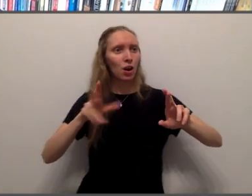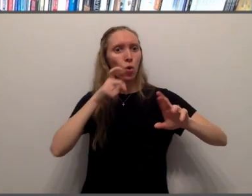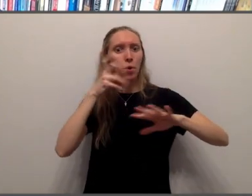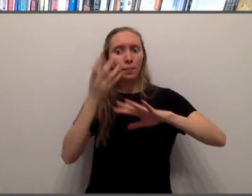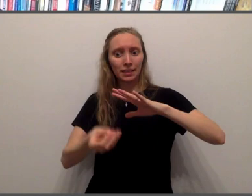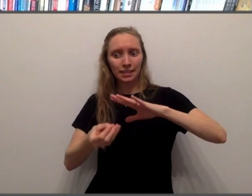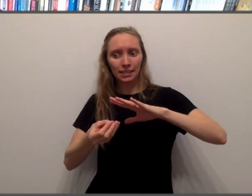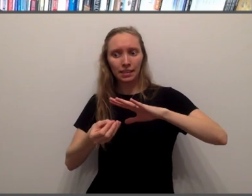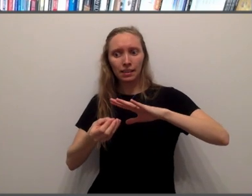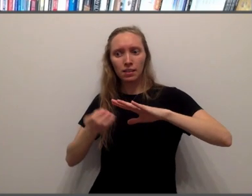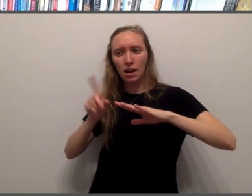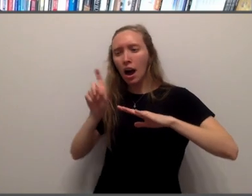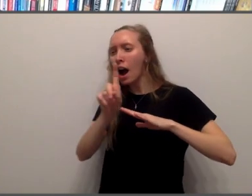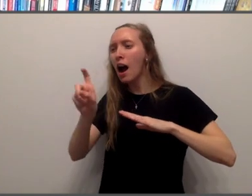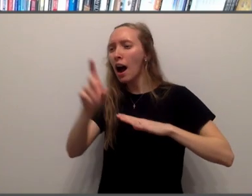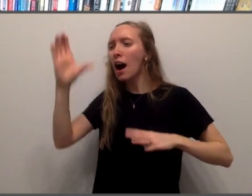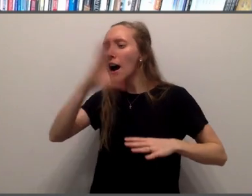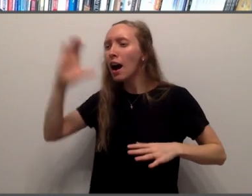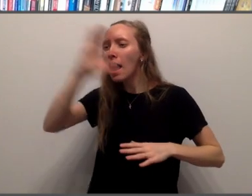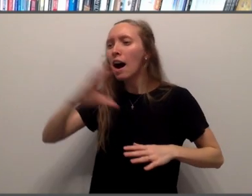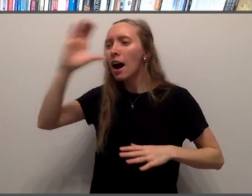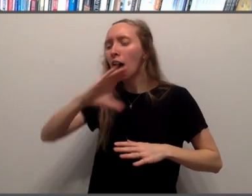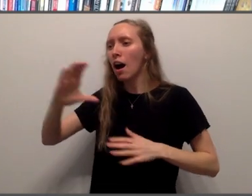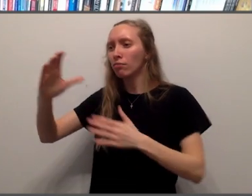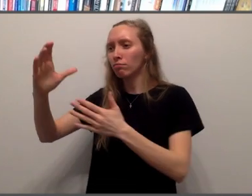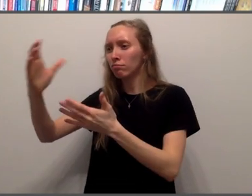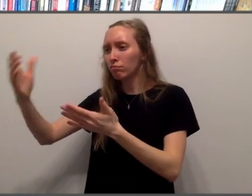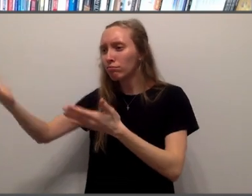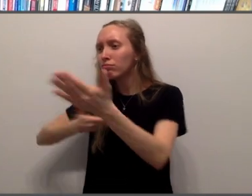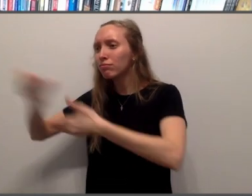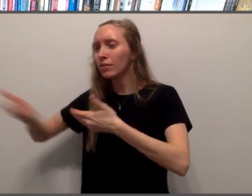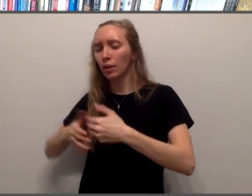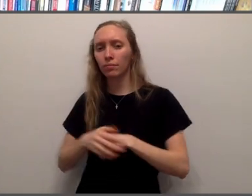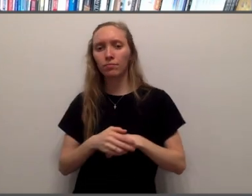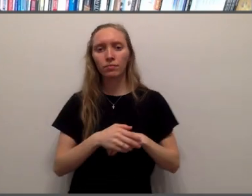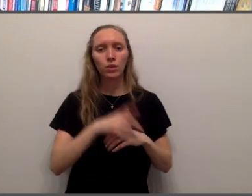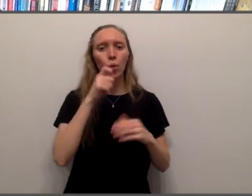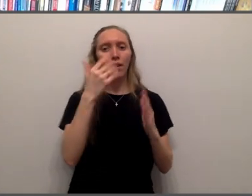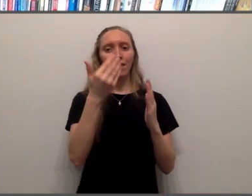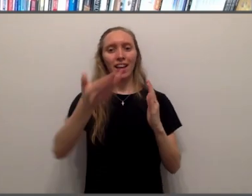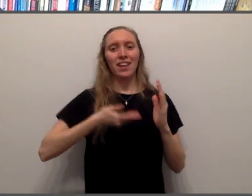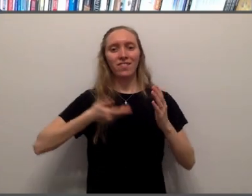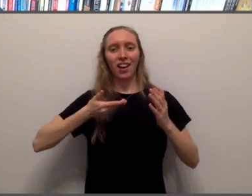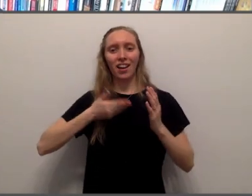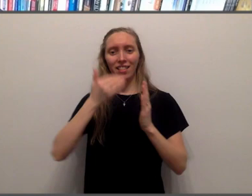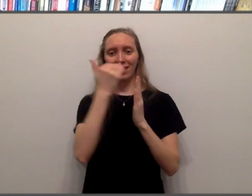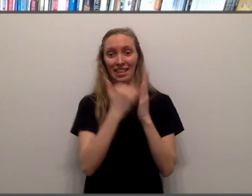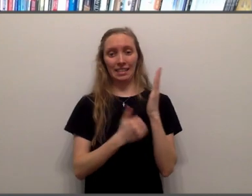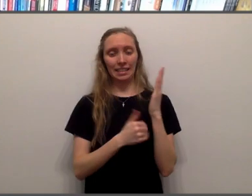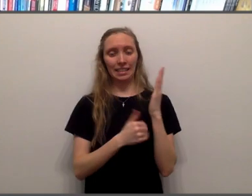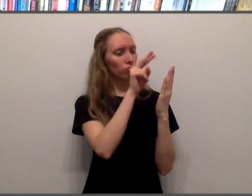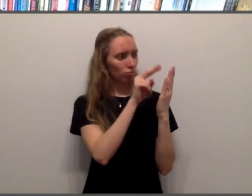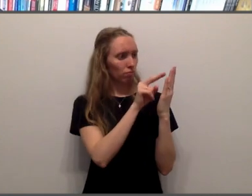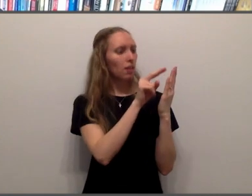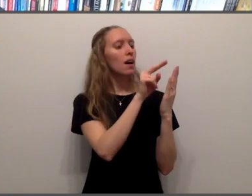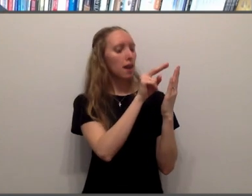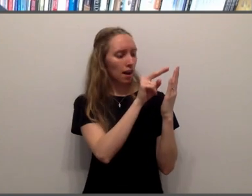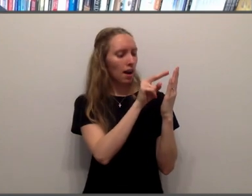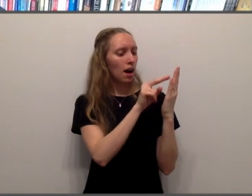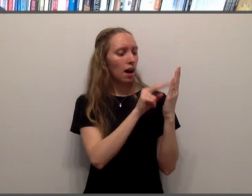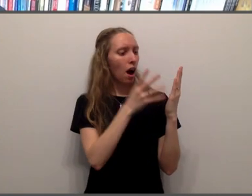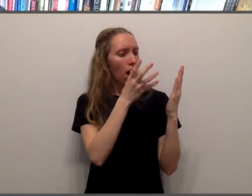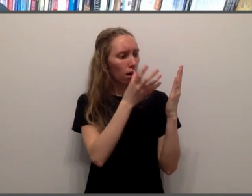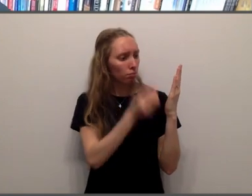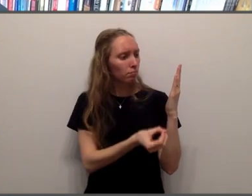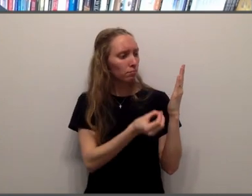the invitation list. The blind, the lame, the crippled, those who are on the margins. Those who